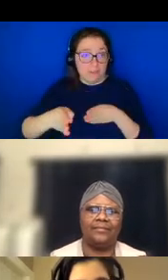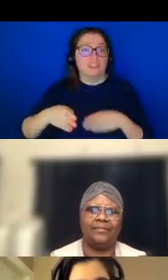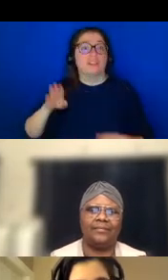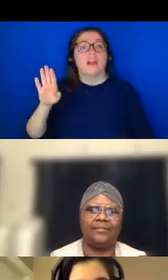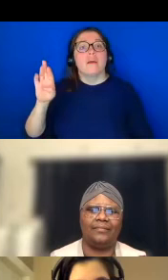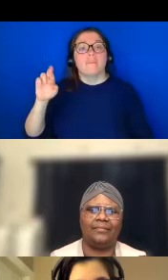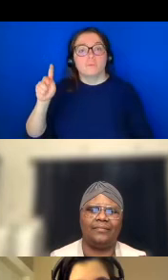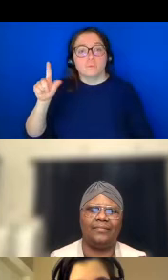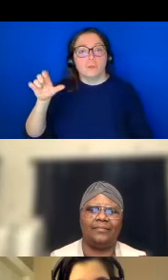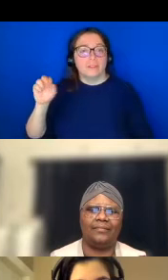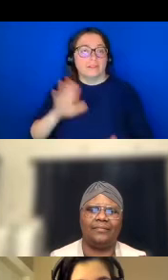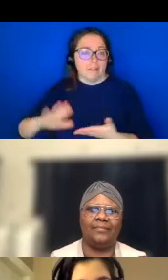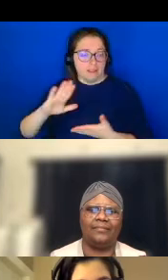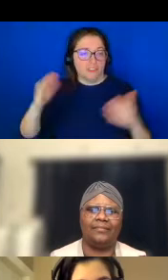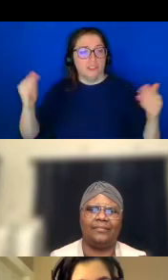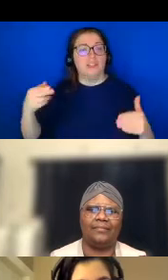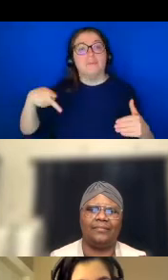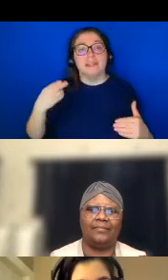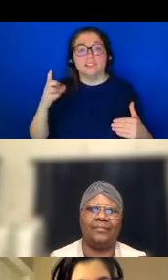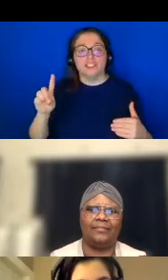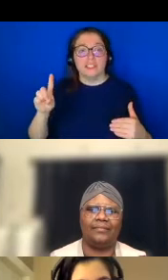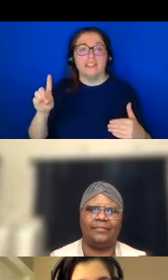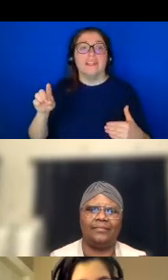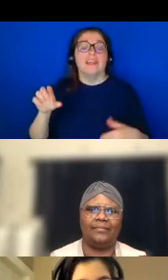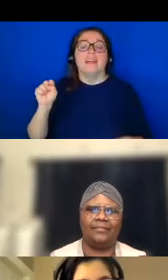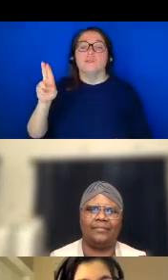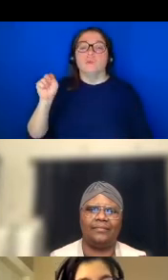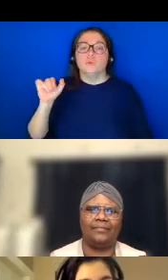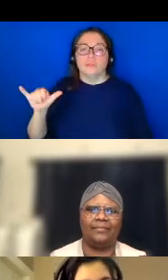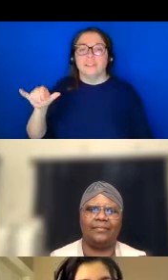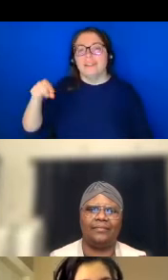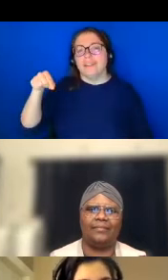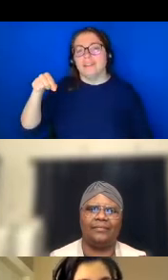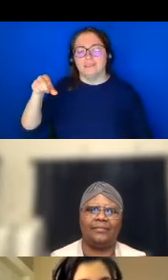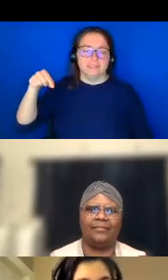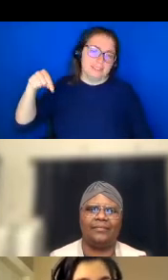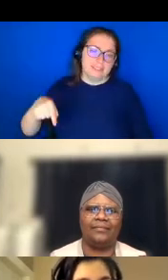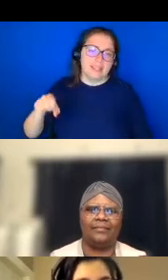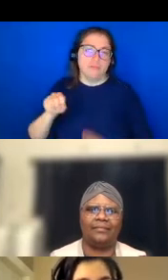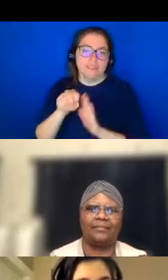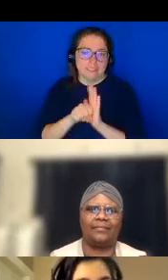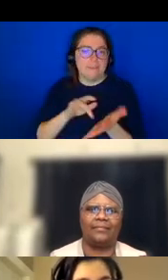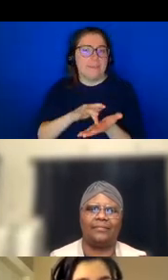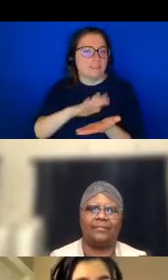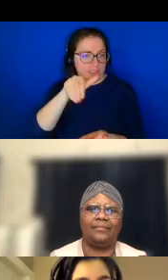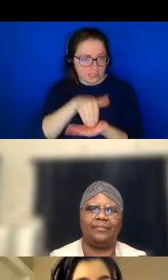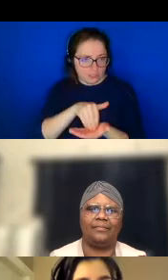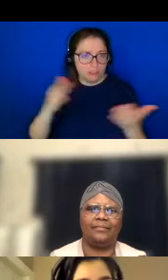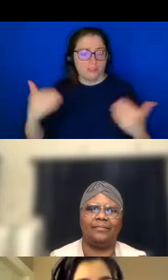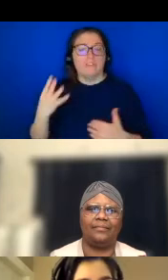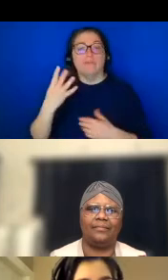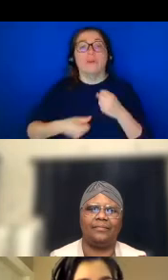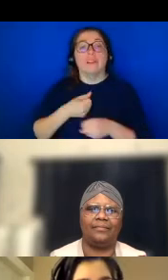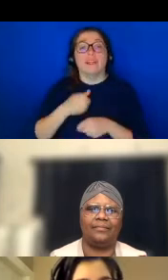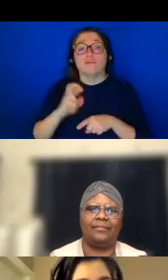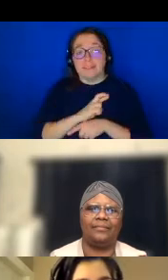medicine at SUNY Downstate Medical Center. She did a 4-year residency